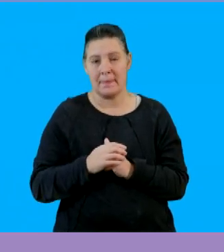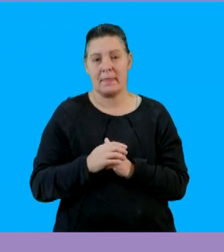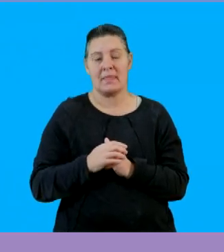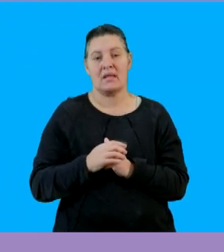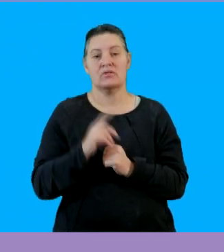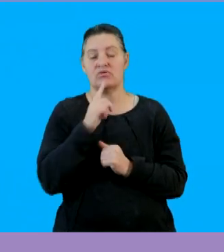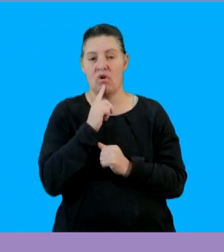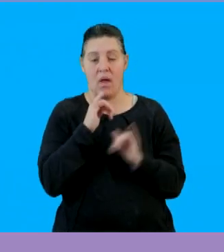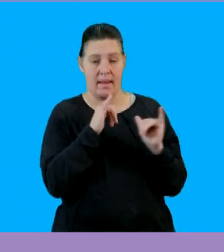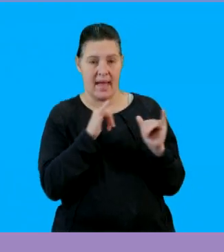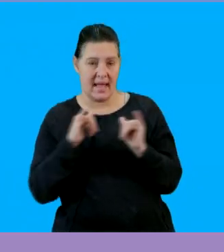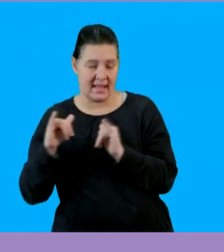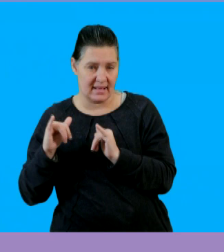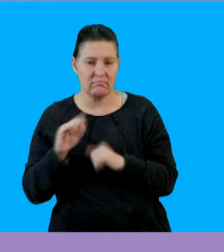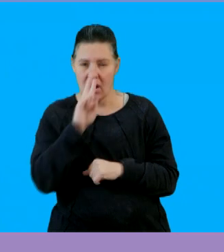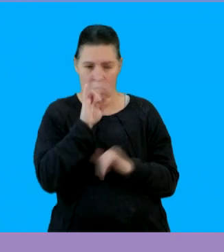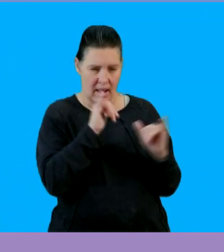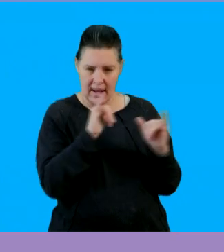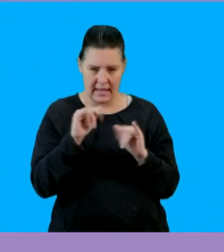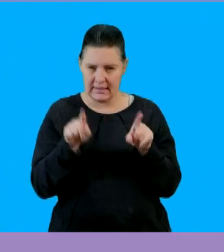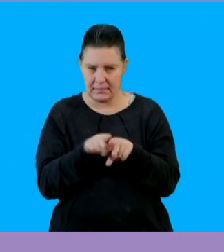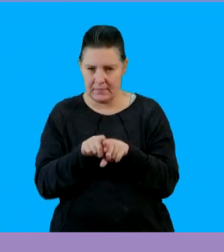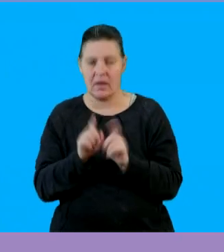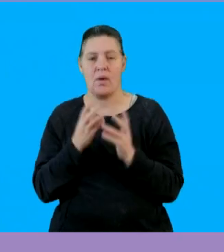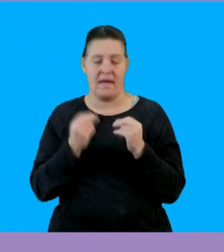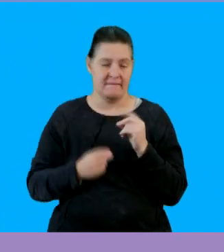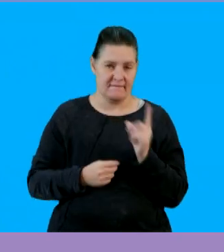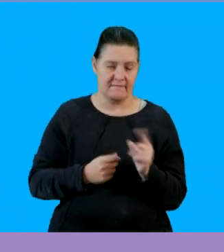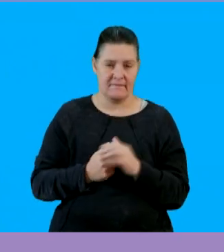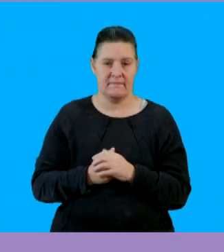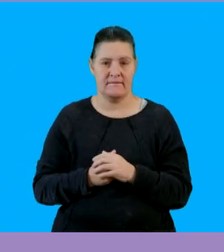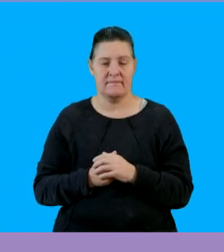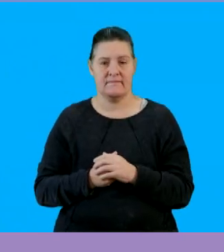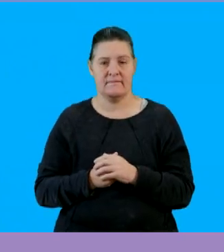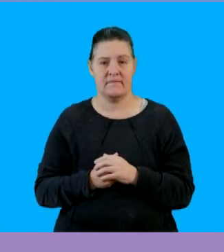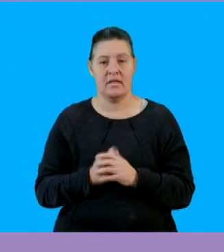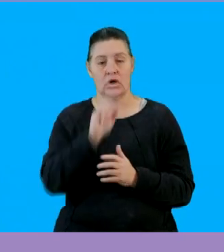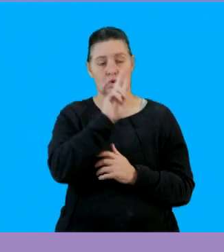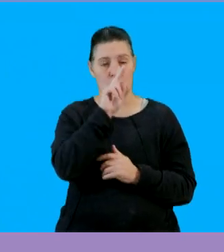1. Now, are we going to look for the like terms? Let's look for the like terms. We have there